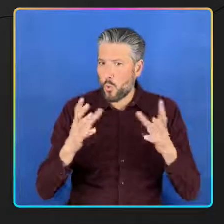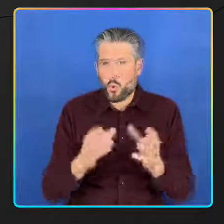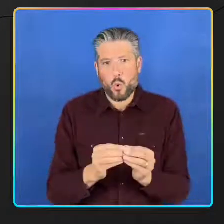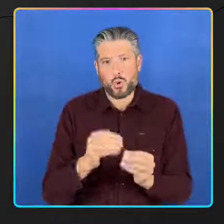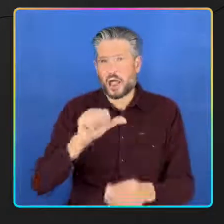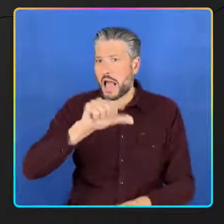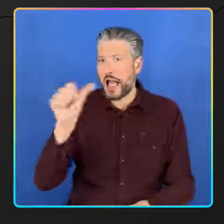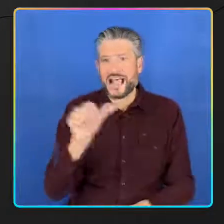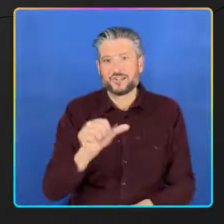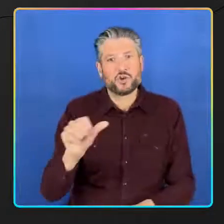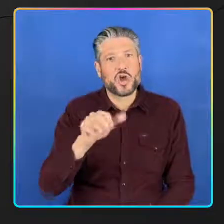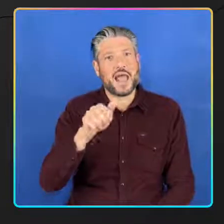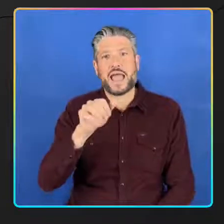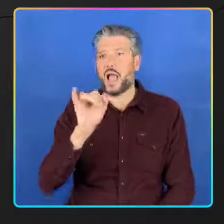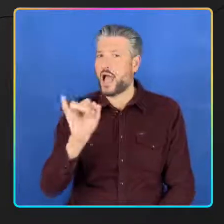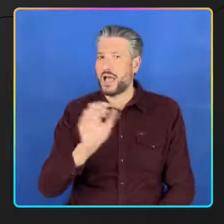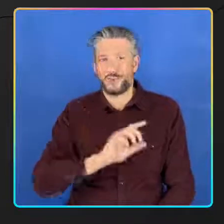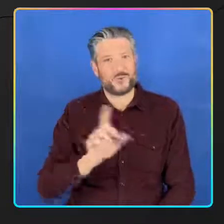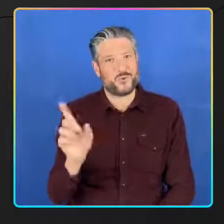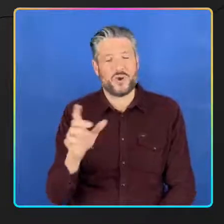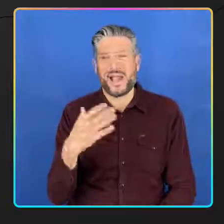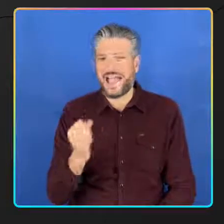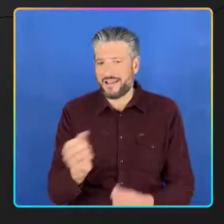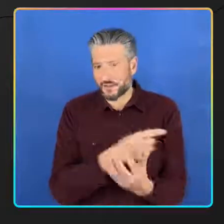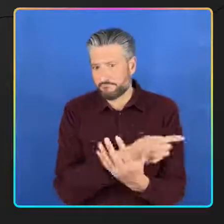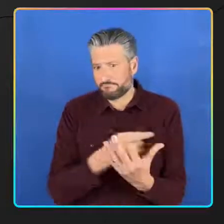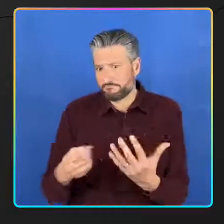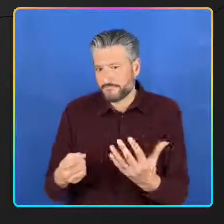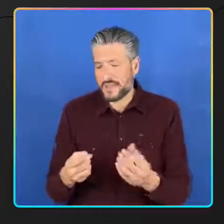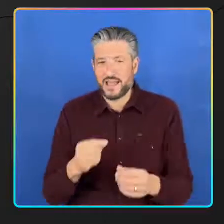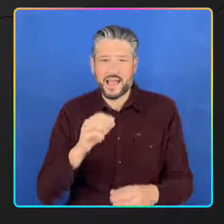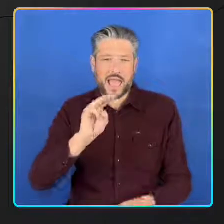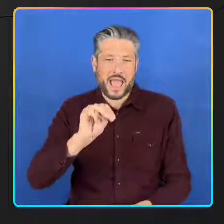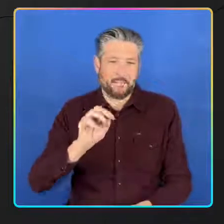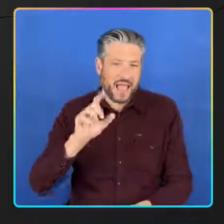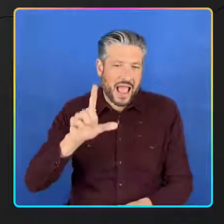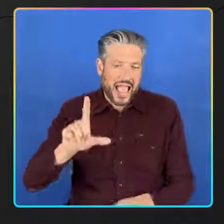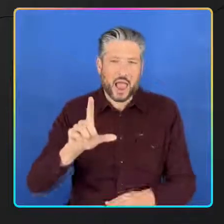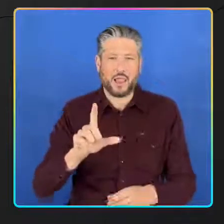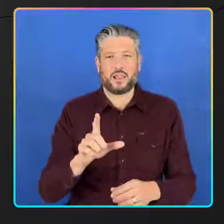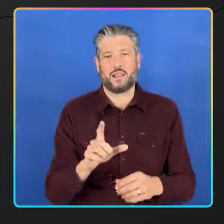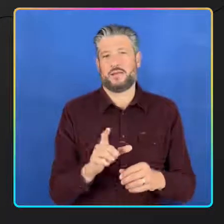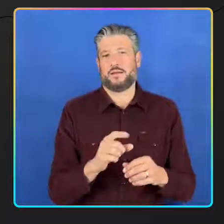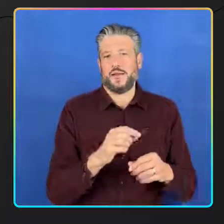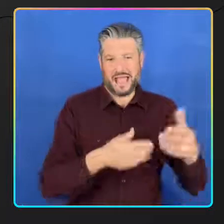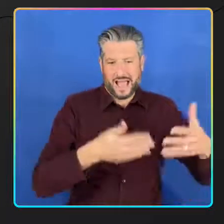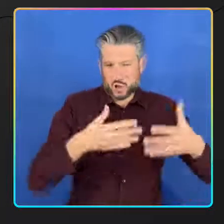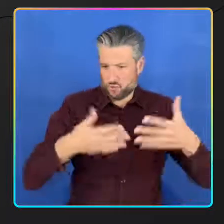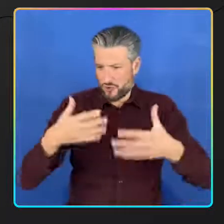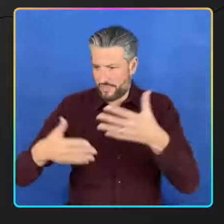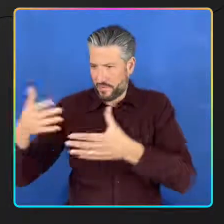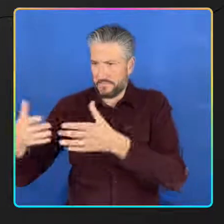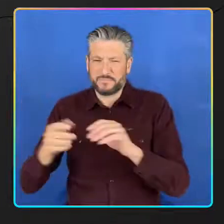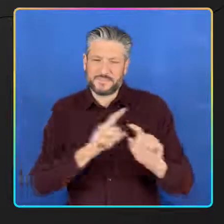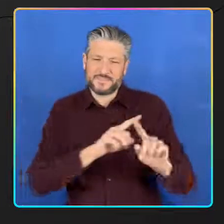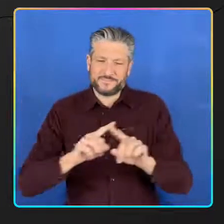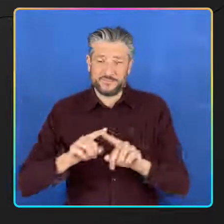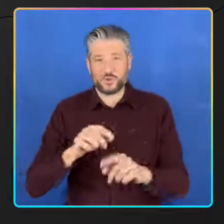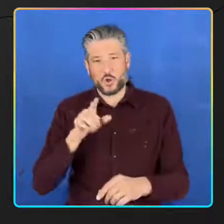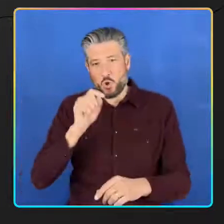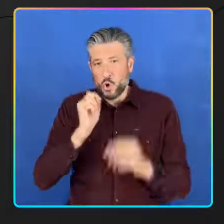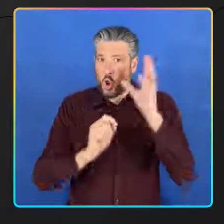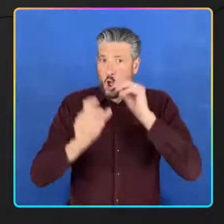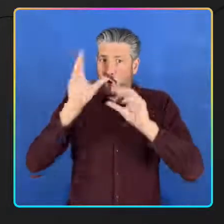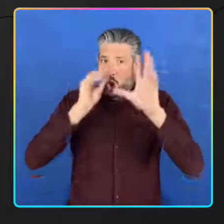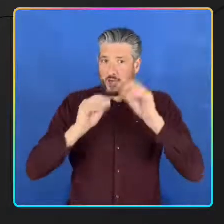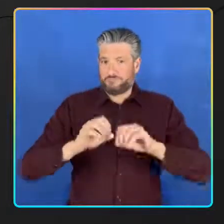of different machine learning algorithms, different things you've been working on and all that. So yeah, do definitely go and follow Bea.